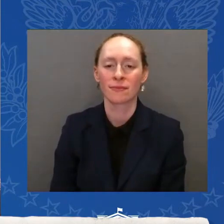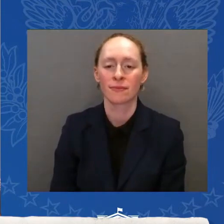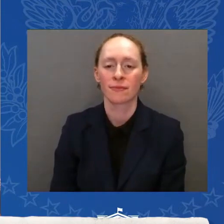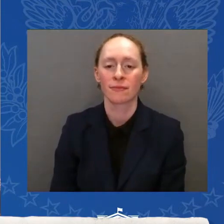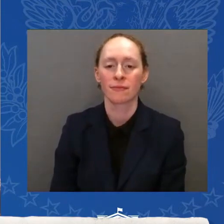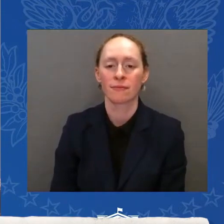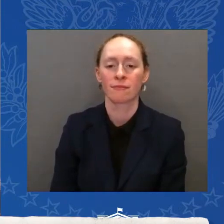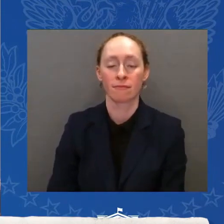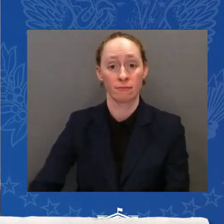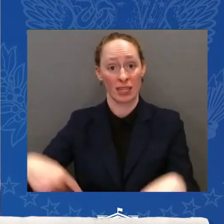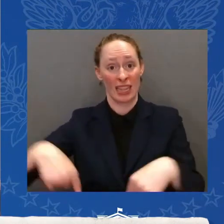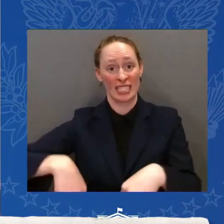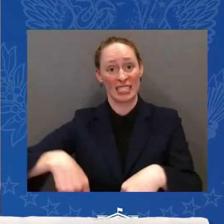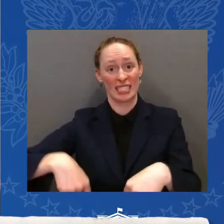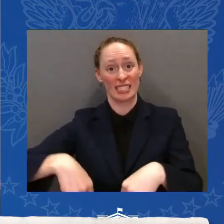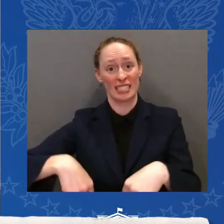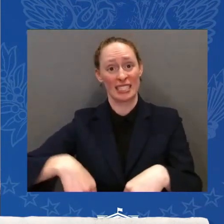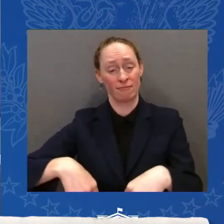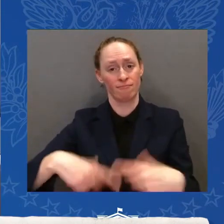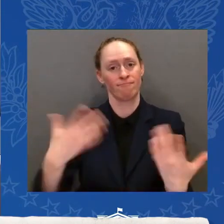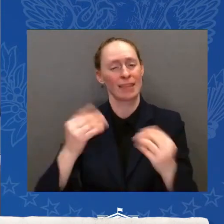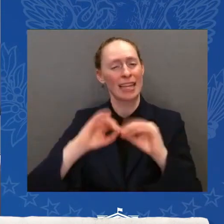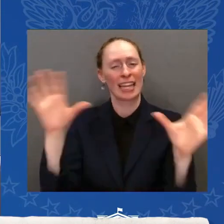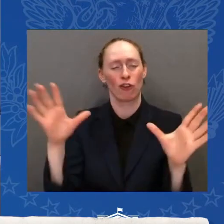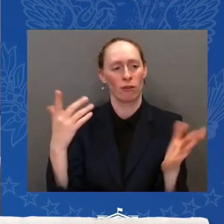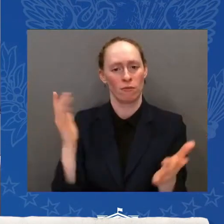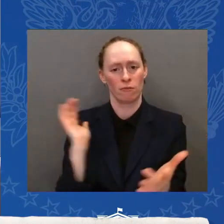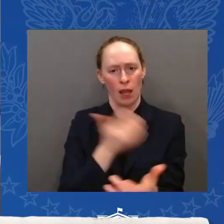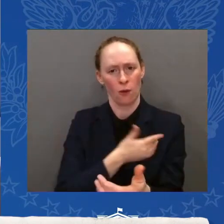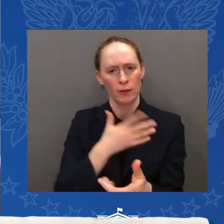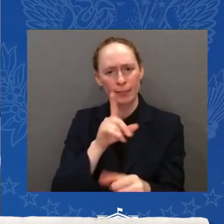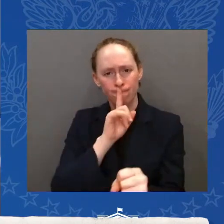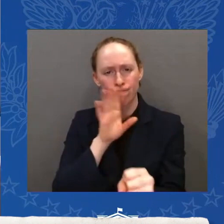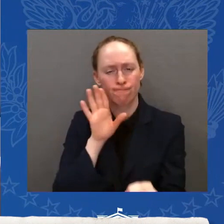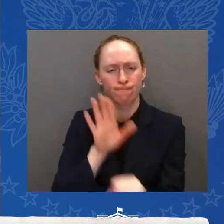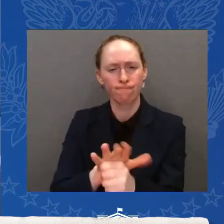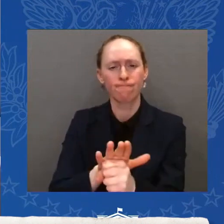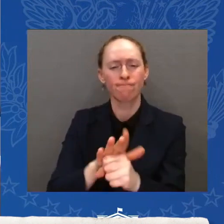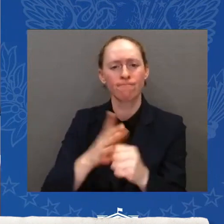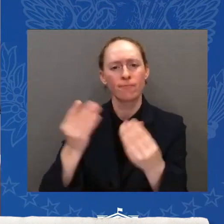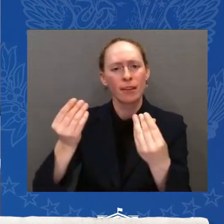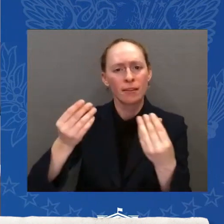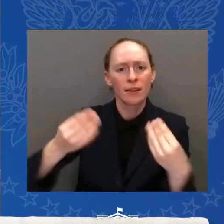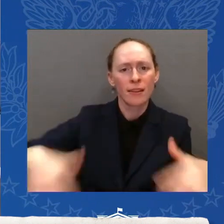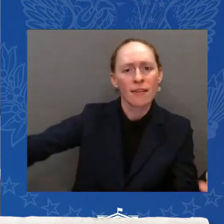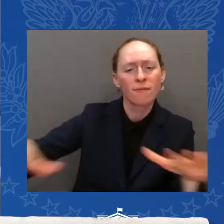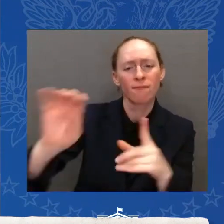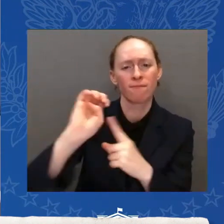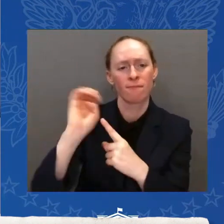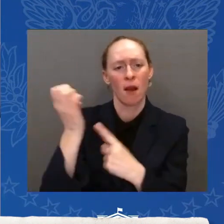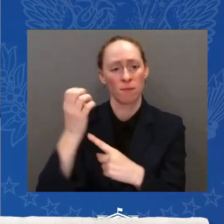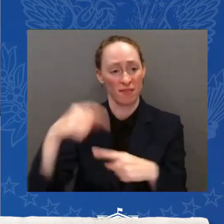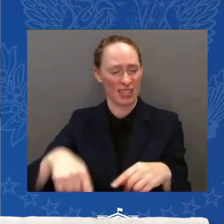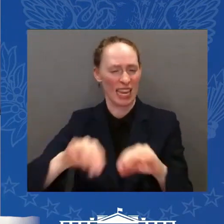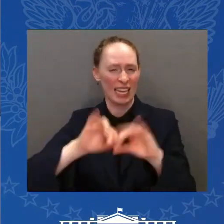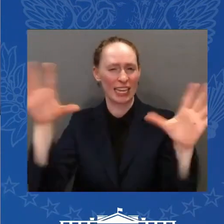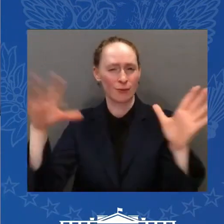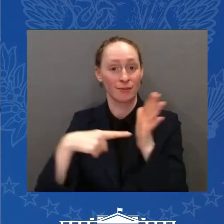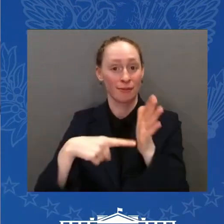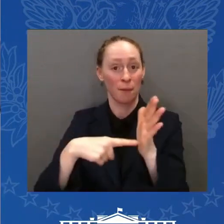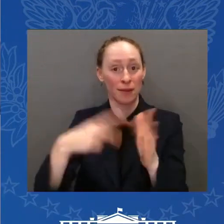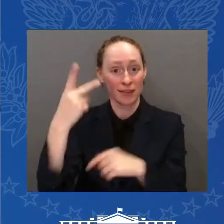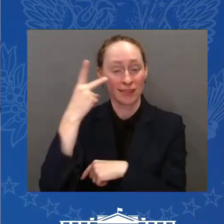My first week in office, I issued an executive order establishing the first-ever national conservation goal. I called